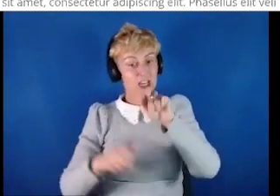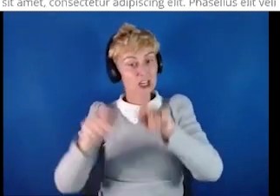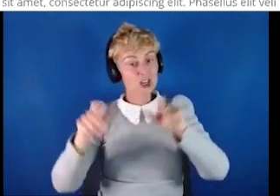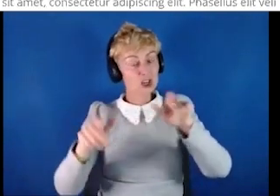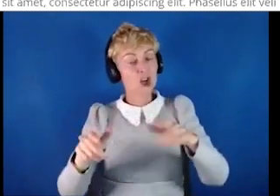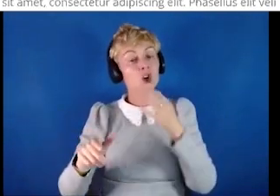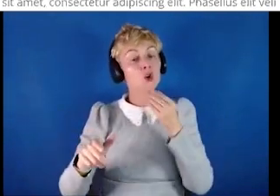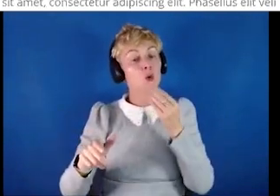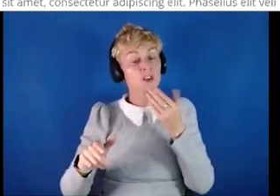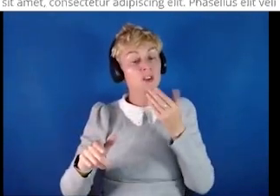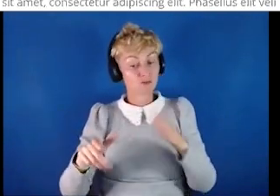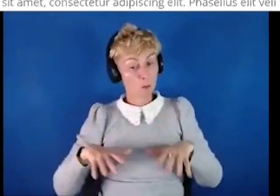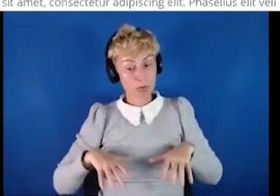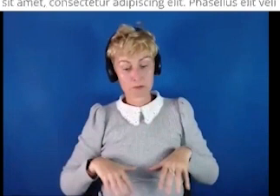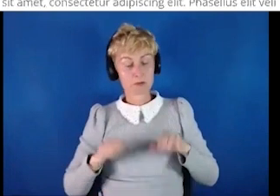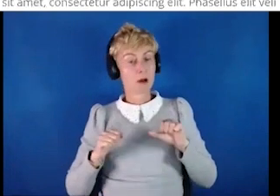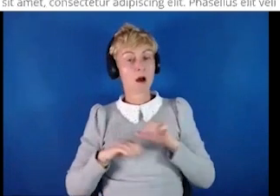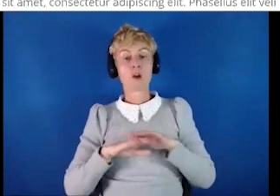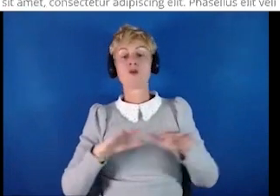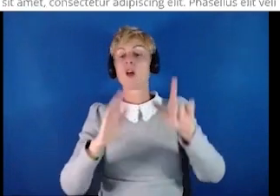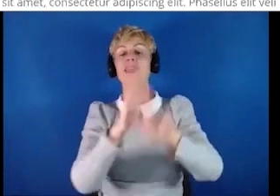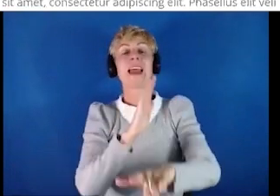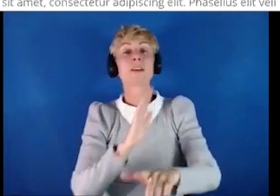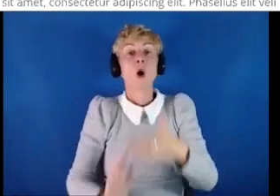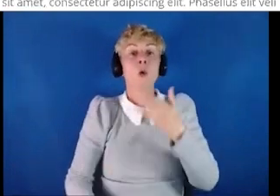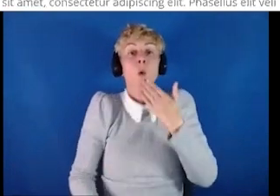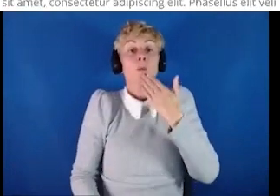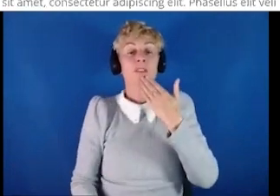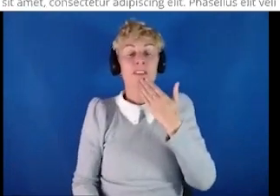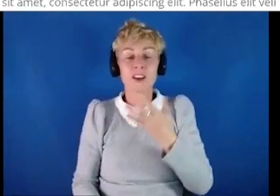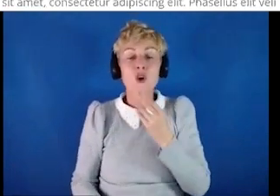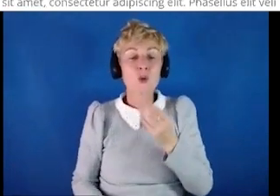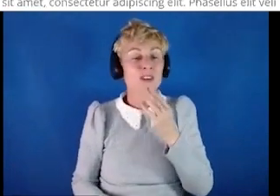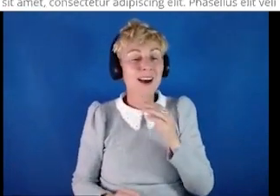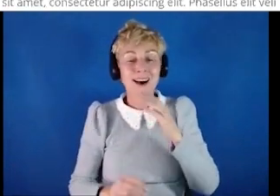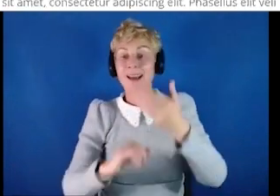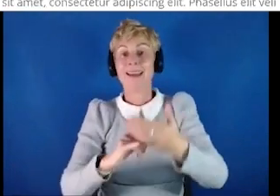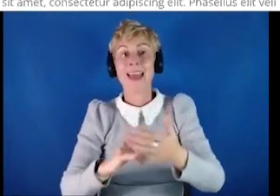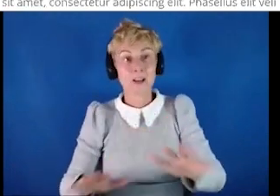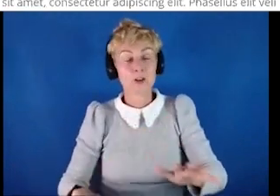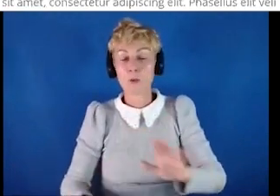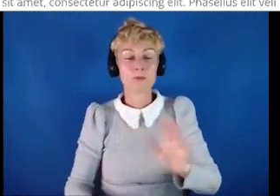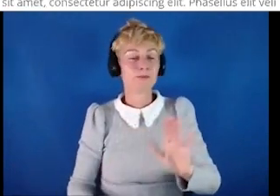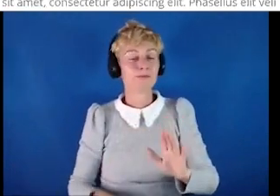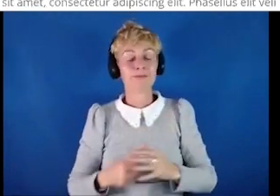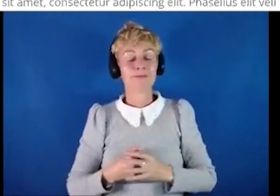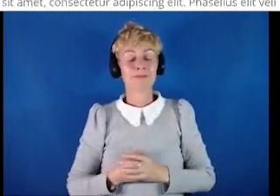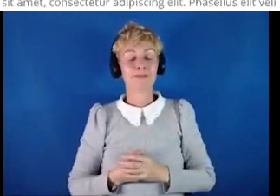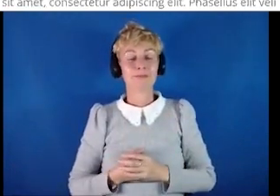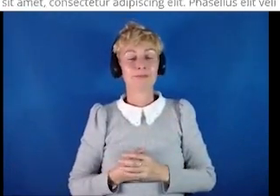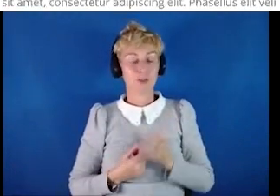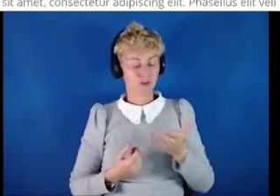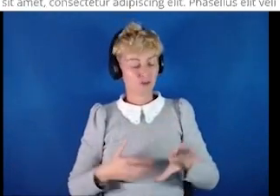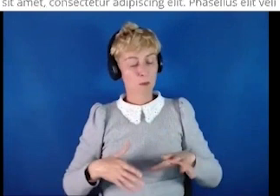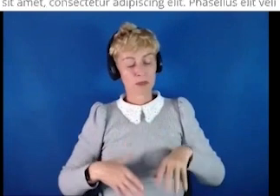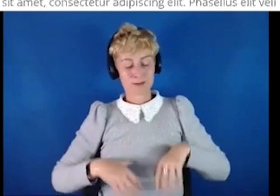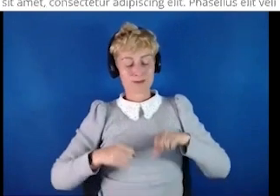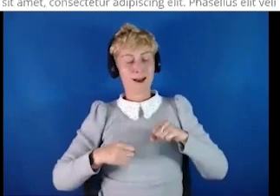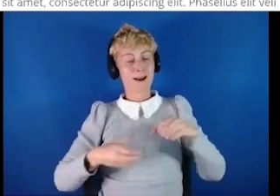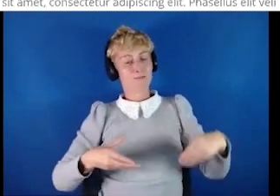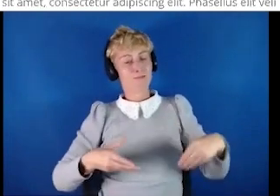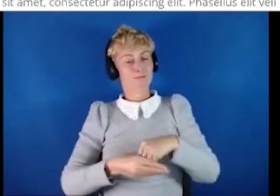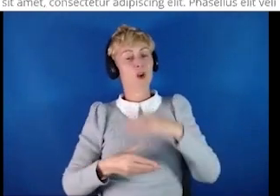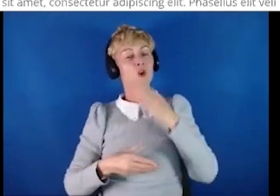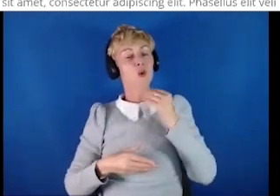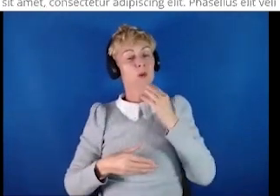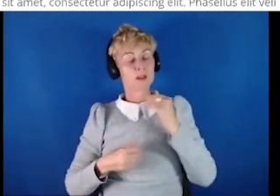very start, and not just sort of at the end when the final product would already be there. So